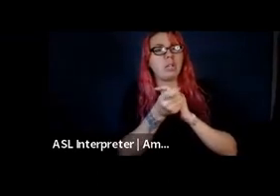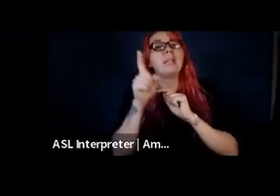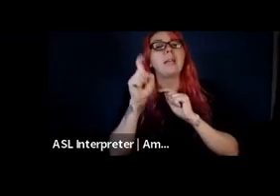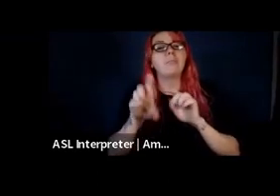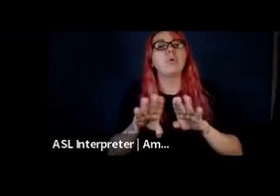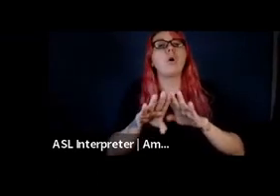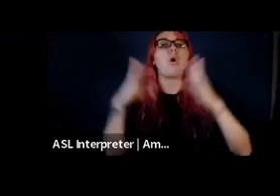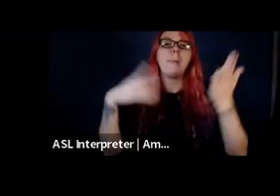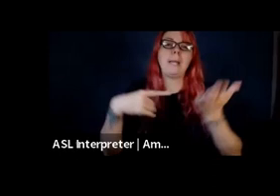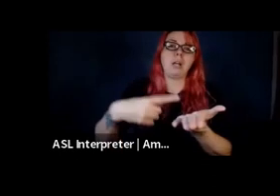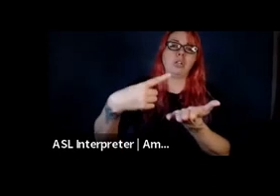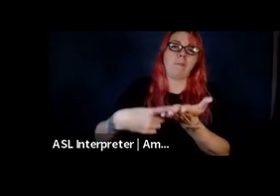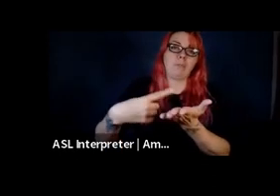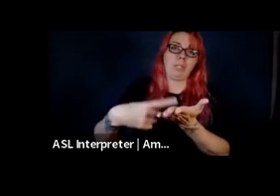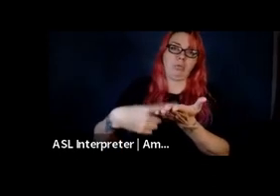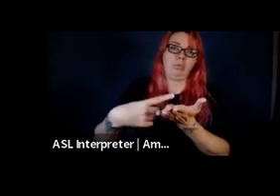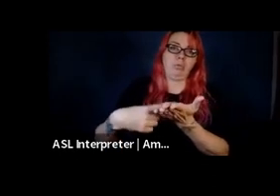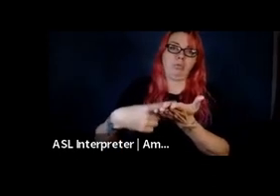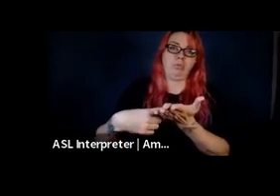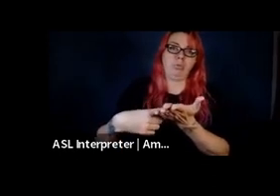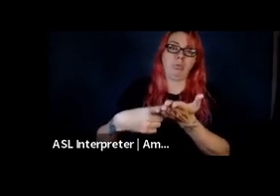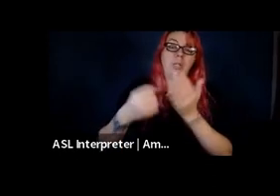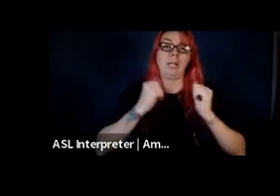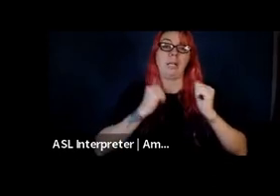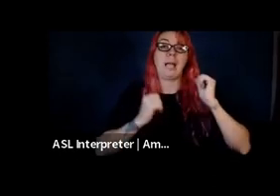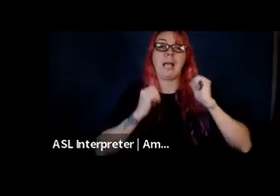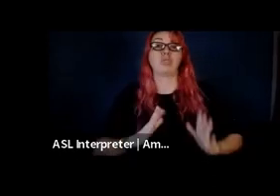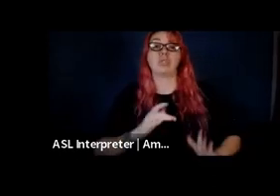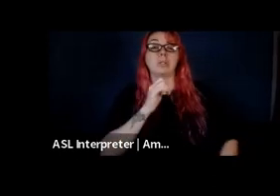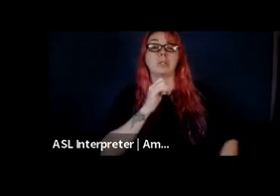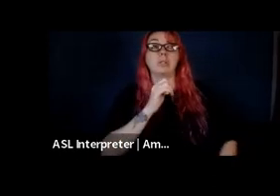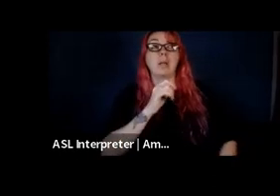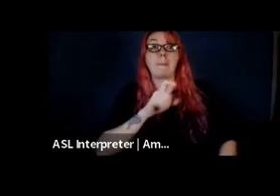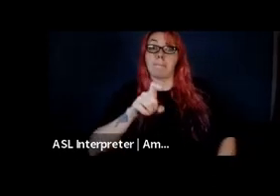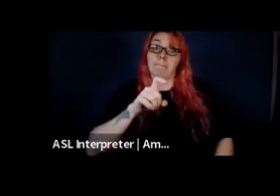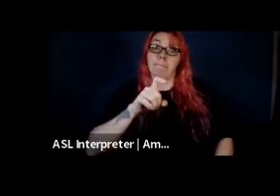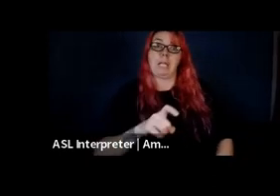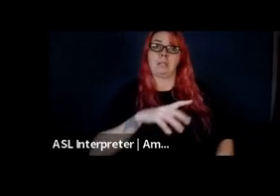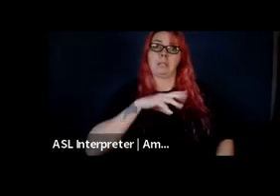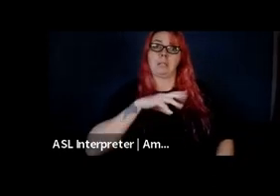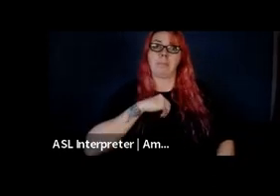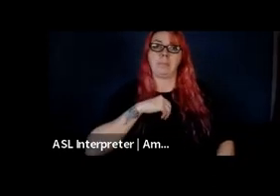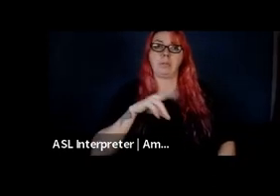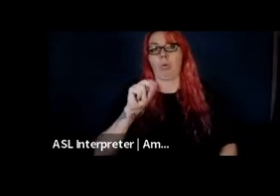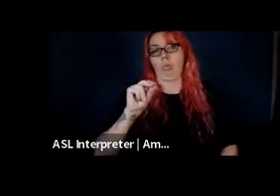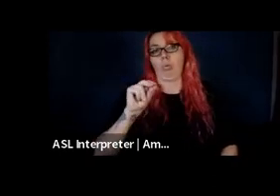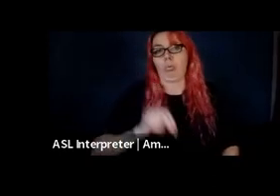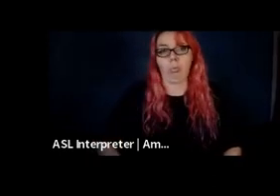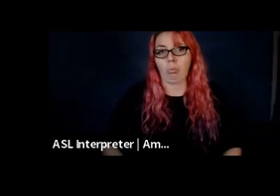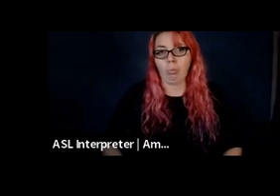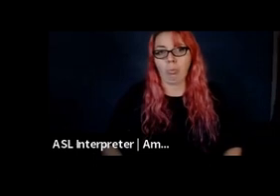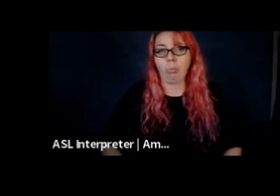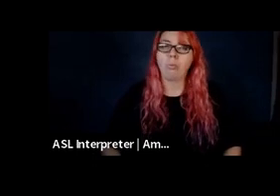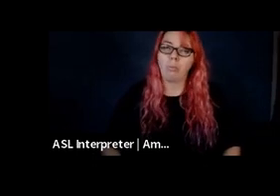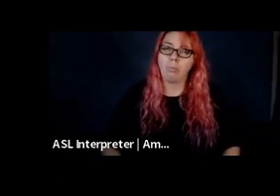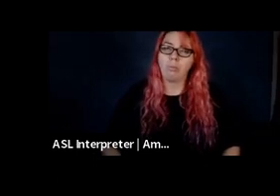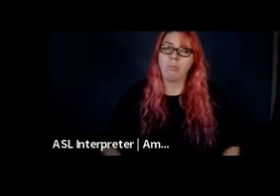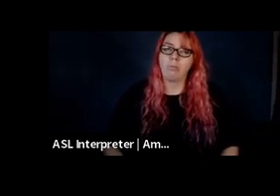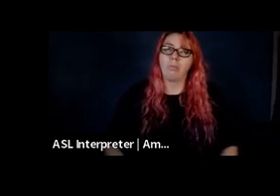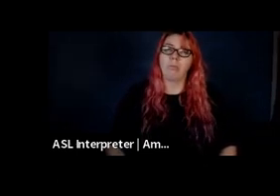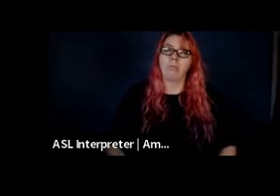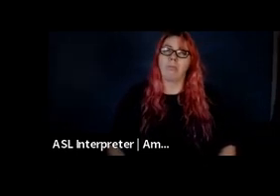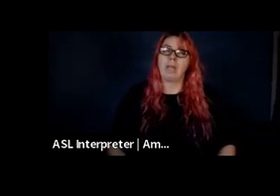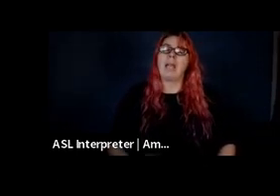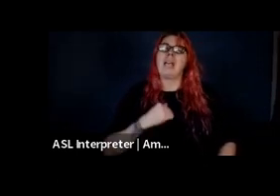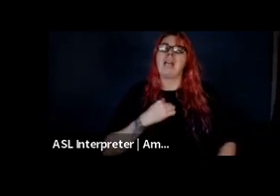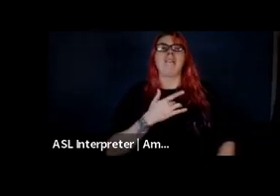That's exactly it, Dina. So people don't get blindsided in rehearsal by things they may be asked to do in a show. And I think that really